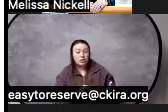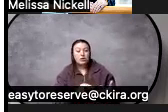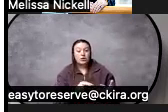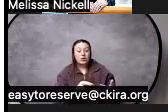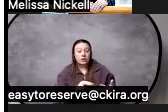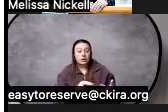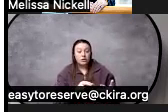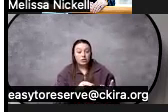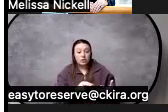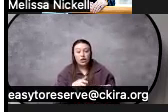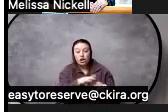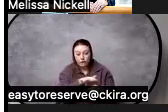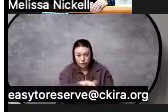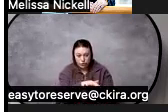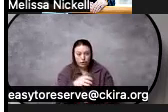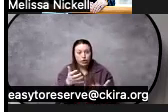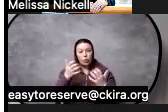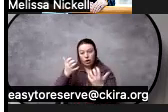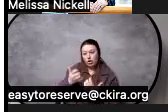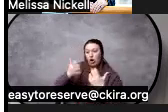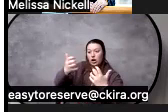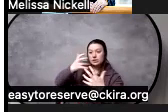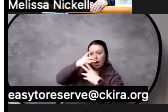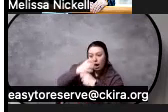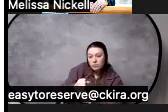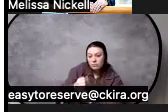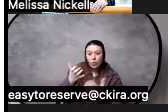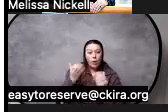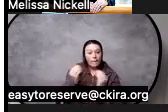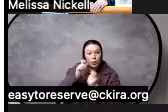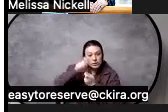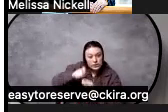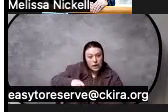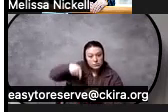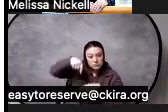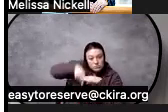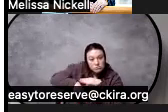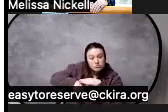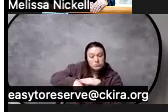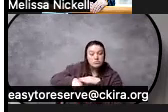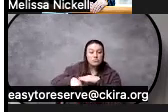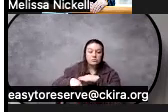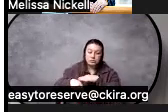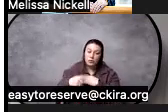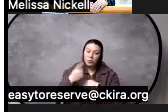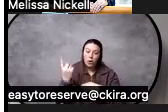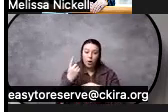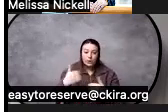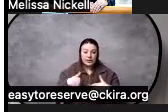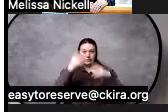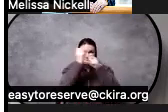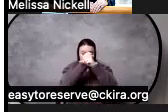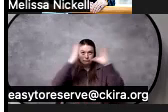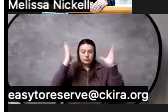your audience hooked and wanting further details. So keep in mind to keep the big picture abreast, as the audience